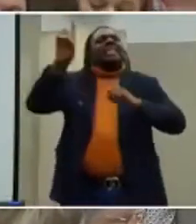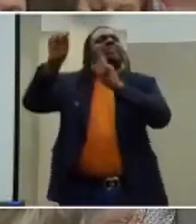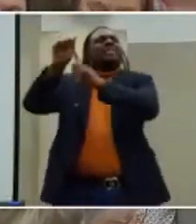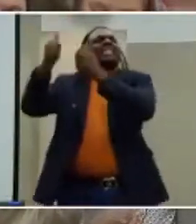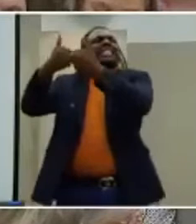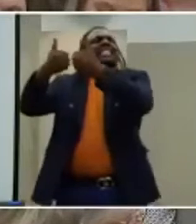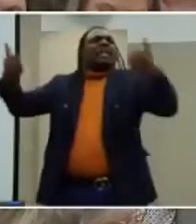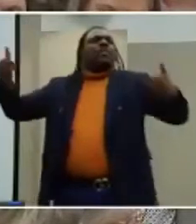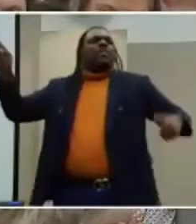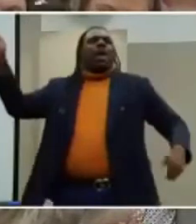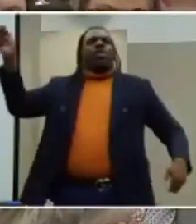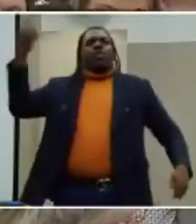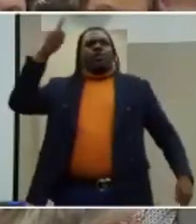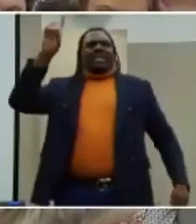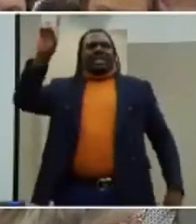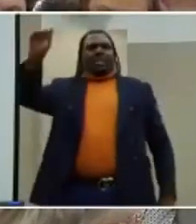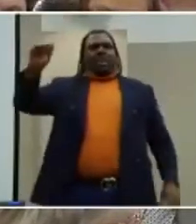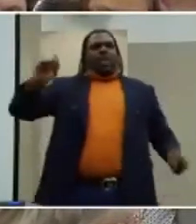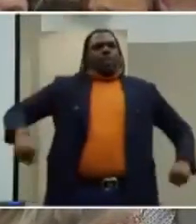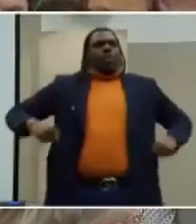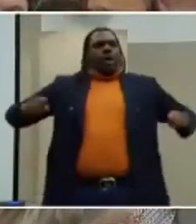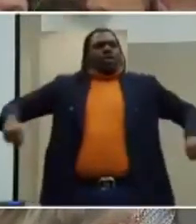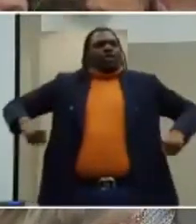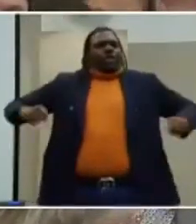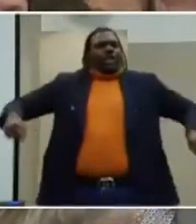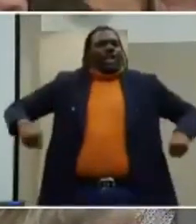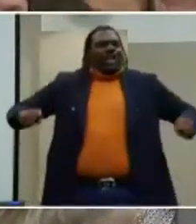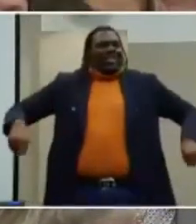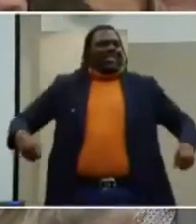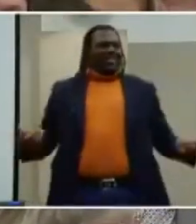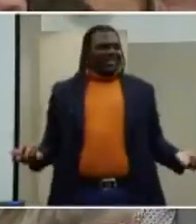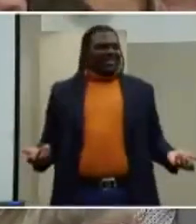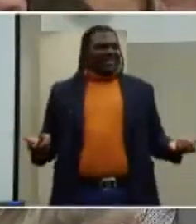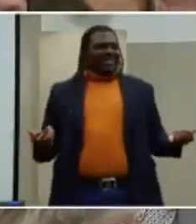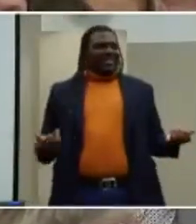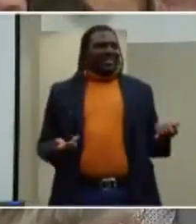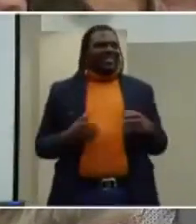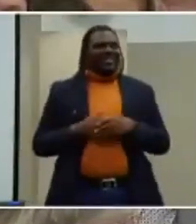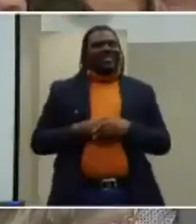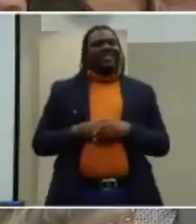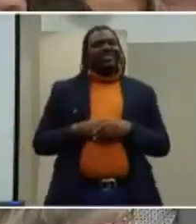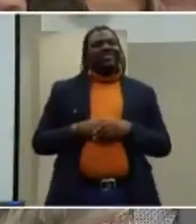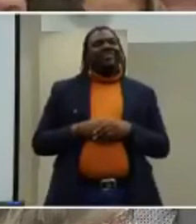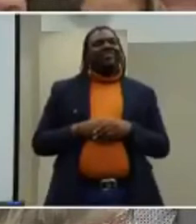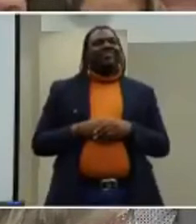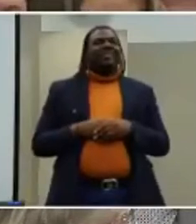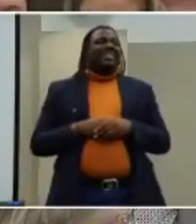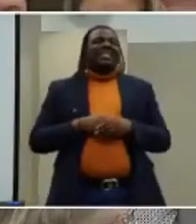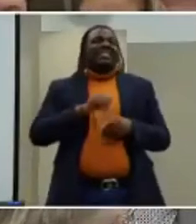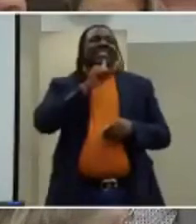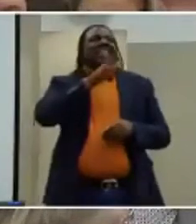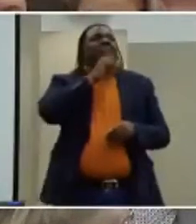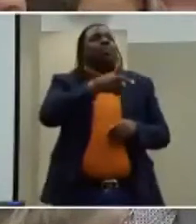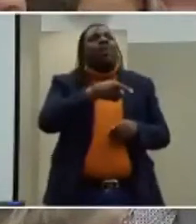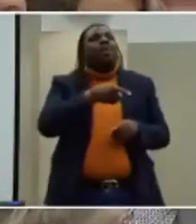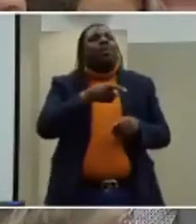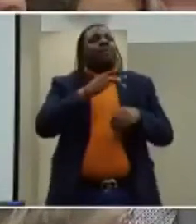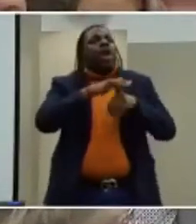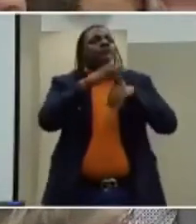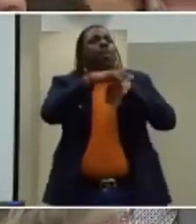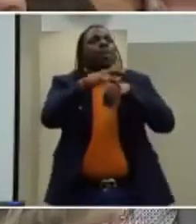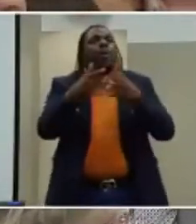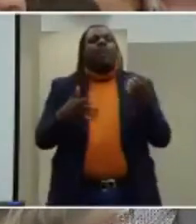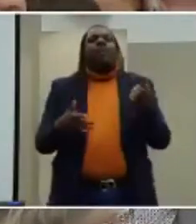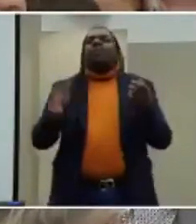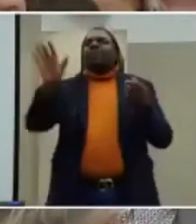separate bathrooms from what is otherwise available. And then